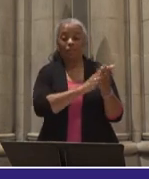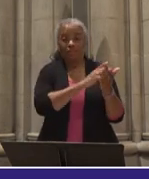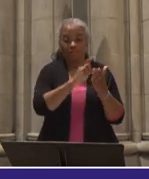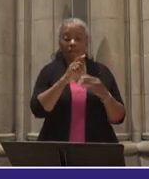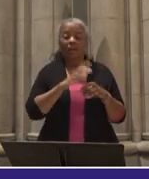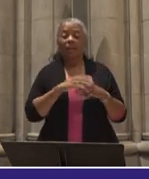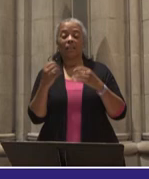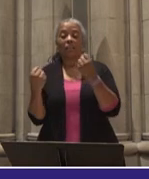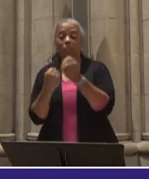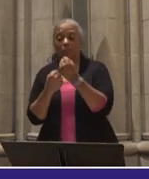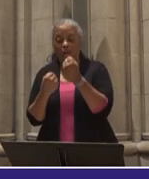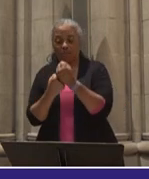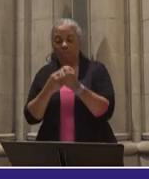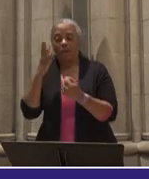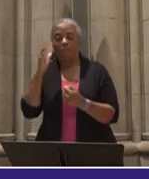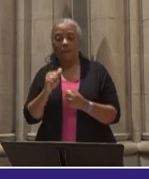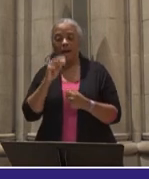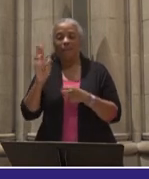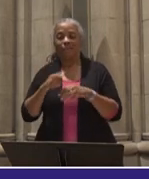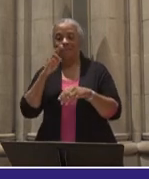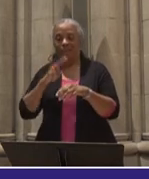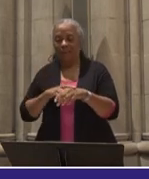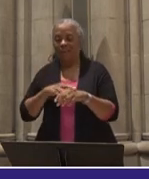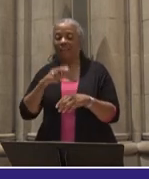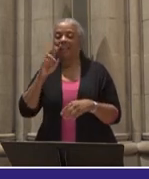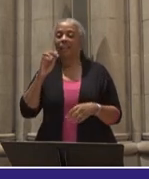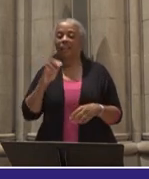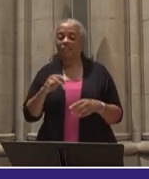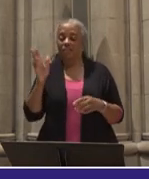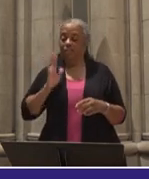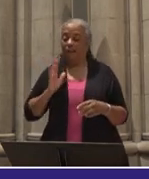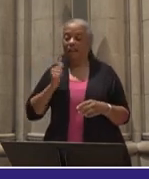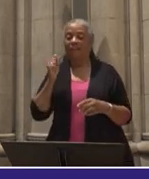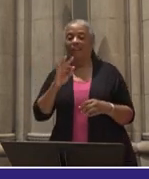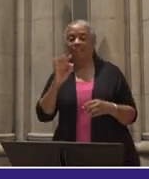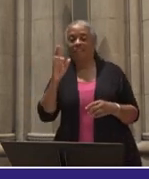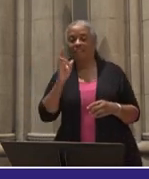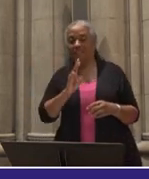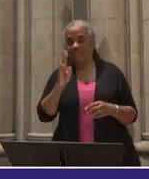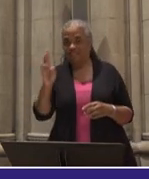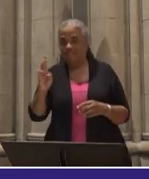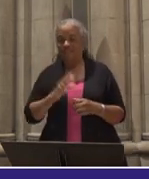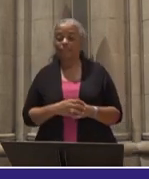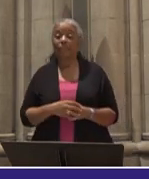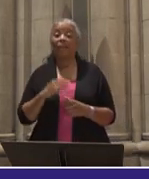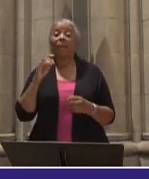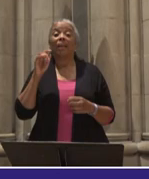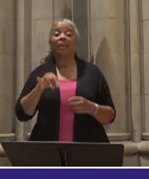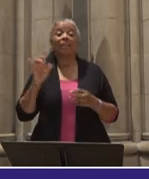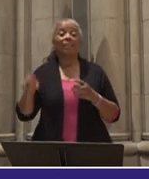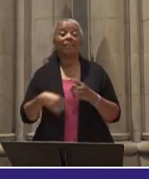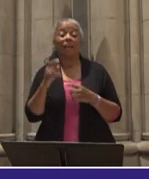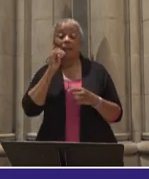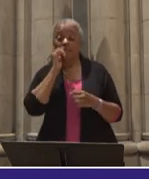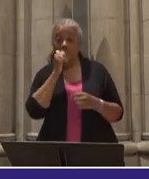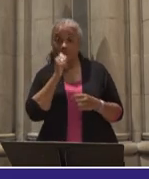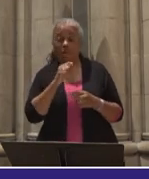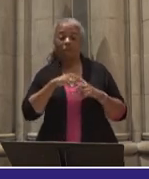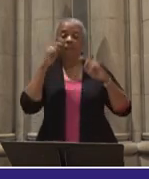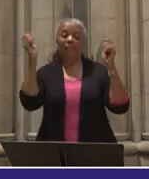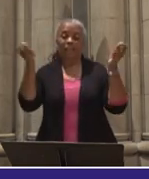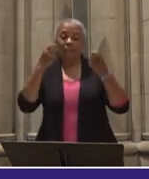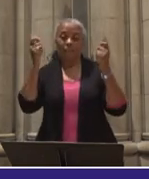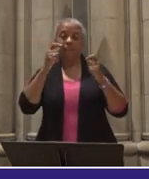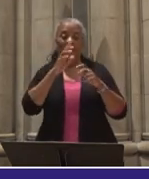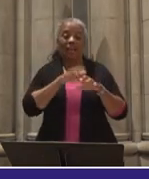the United Nations in 1977. It is a day for celebrating